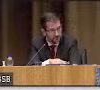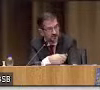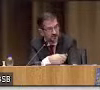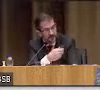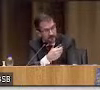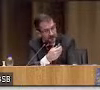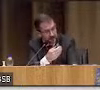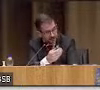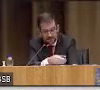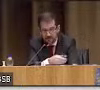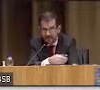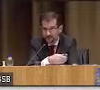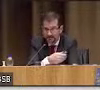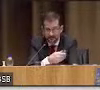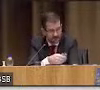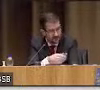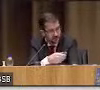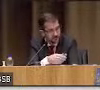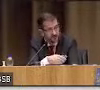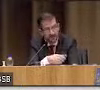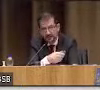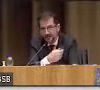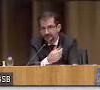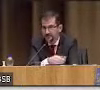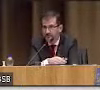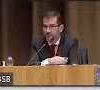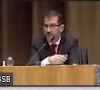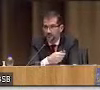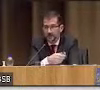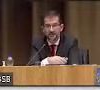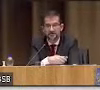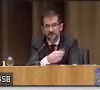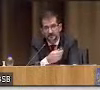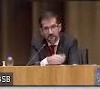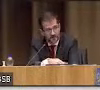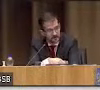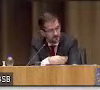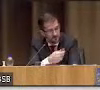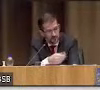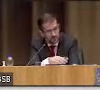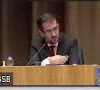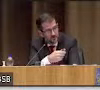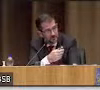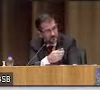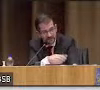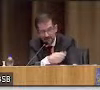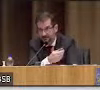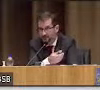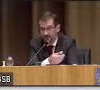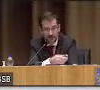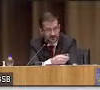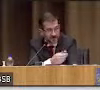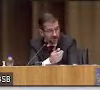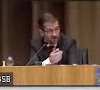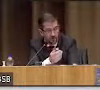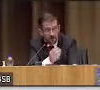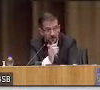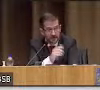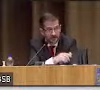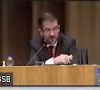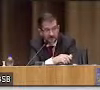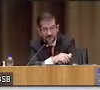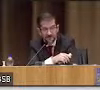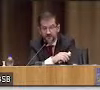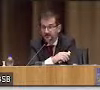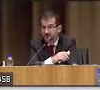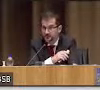We have centers for family health. We have PAD teams. We have the street